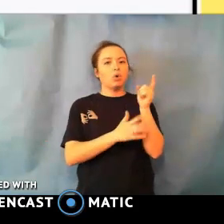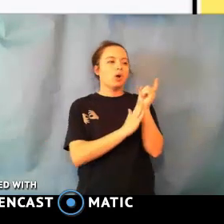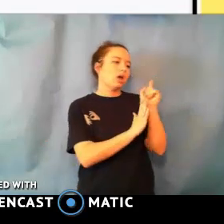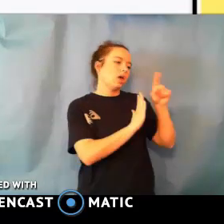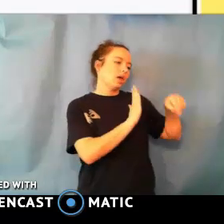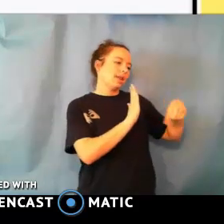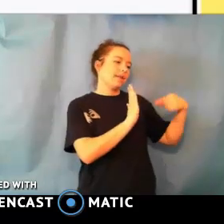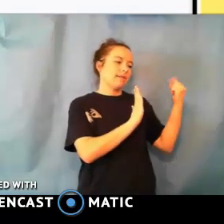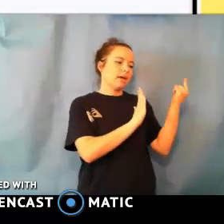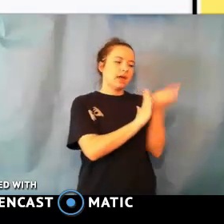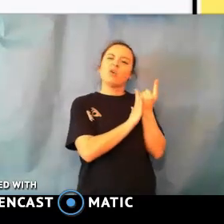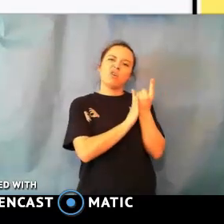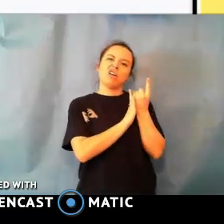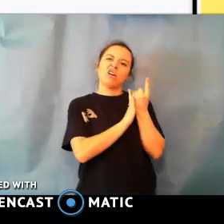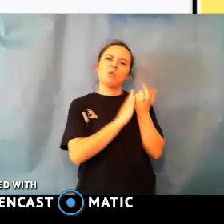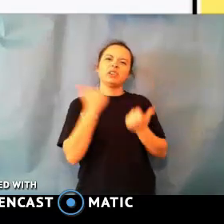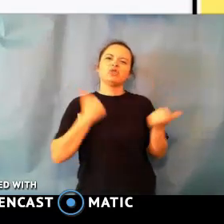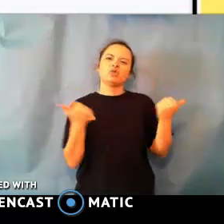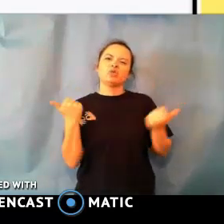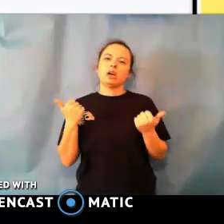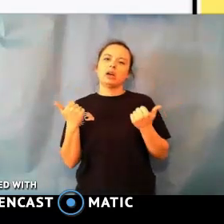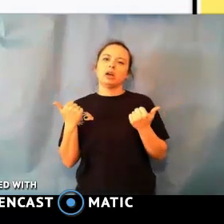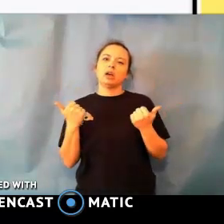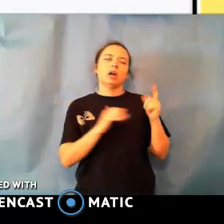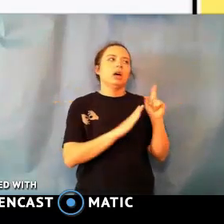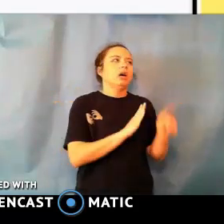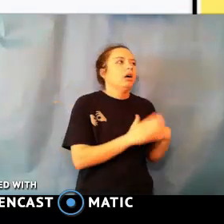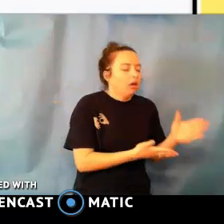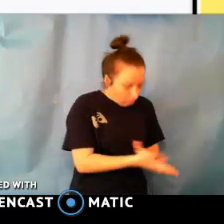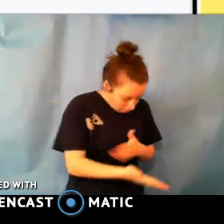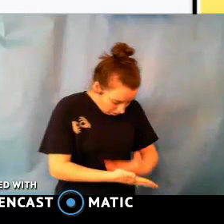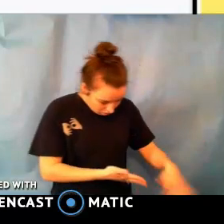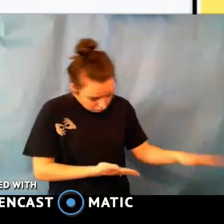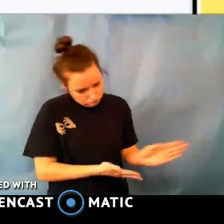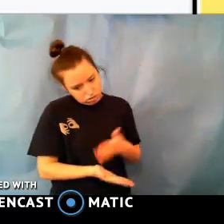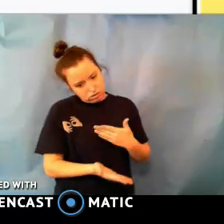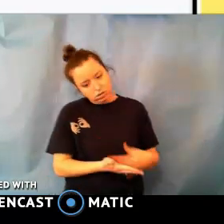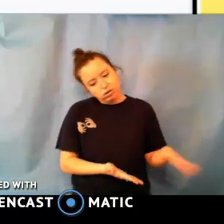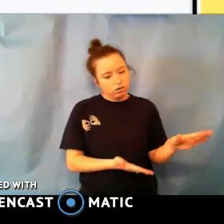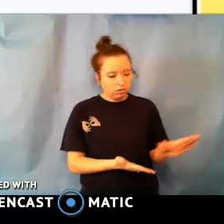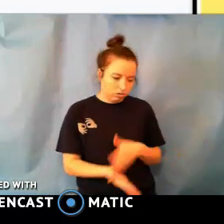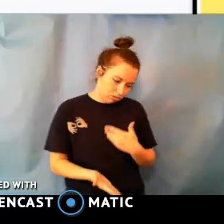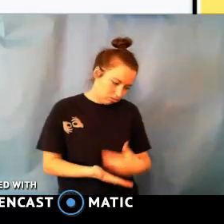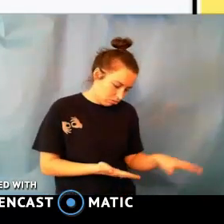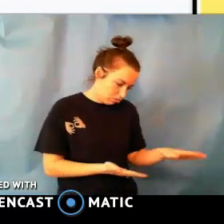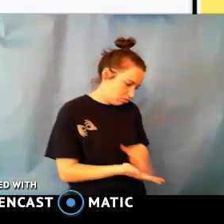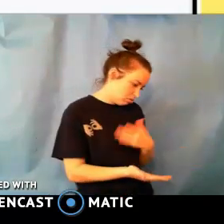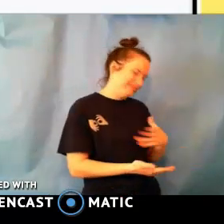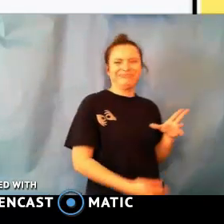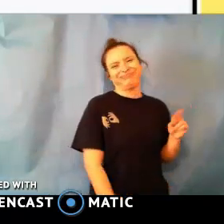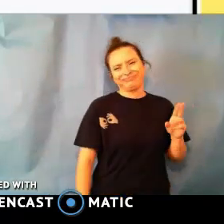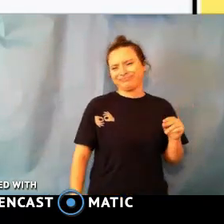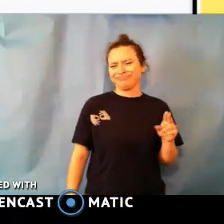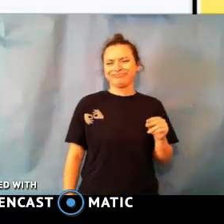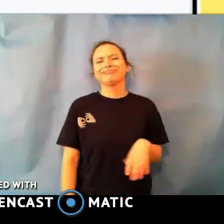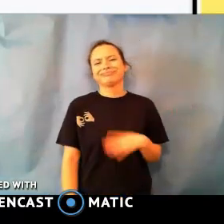Maybe, but probably not get very clean. What about hours? Does it take you hours and hours, so long, all day?